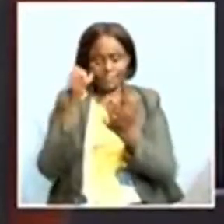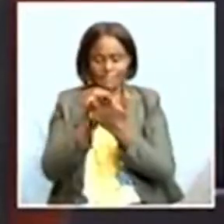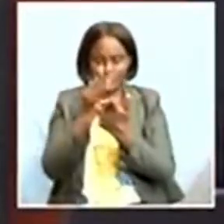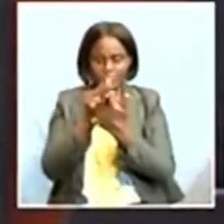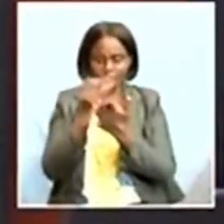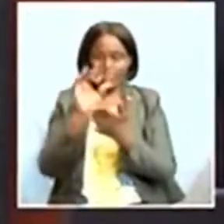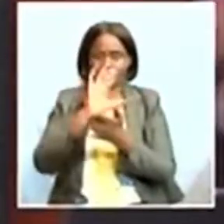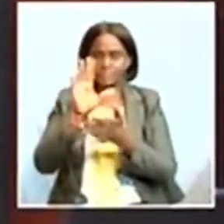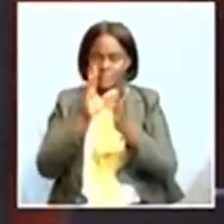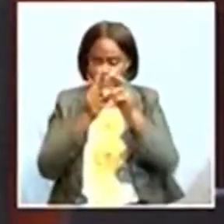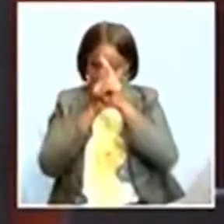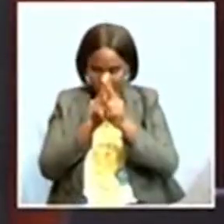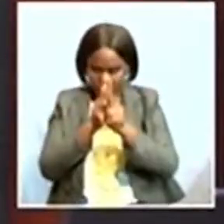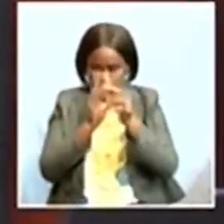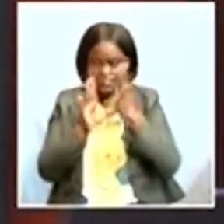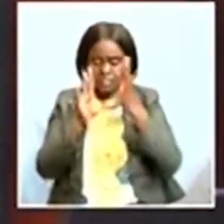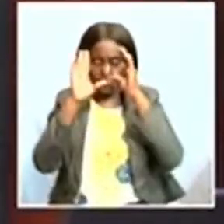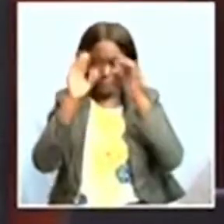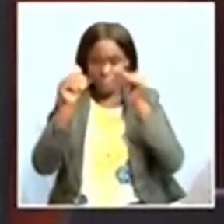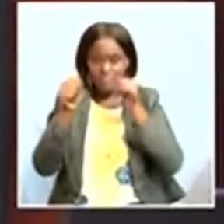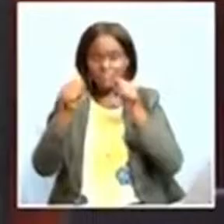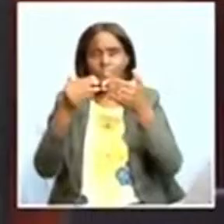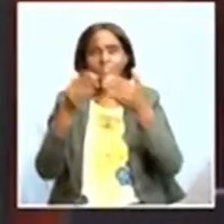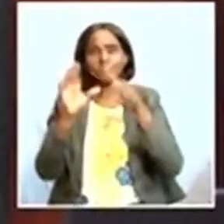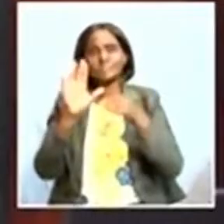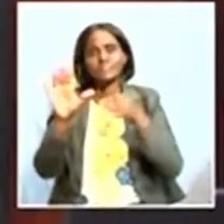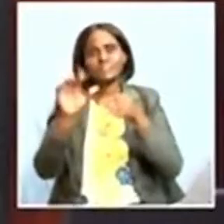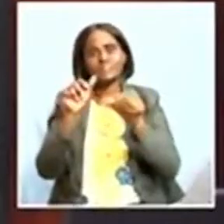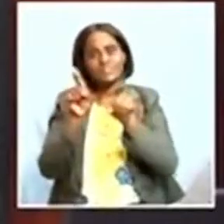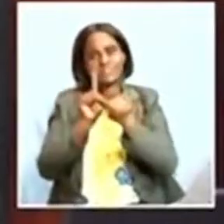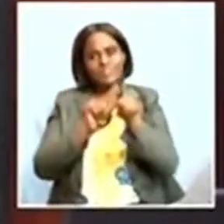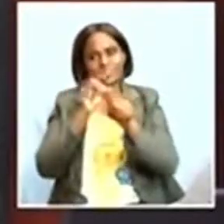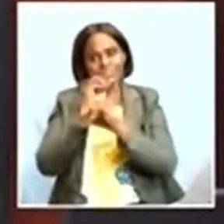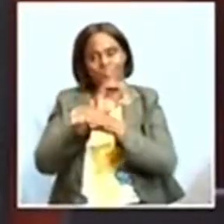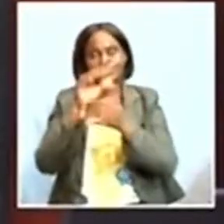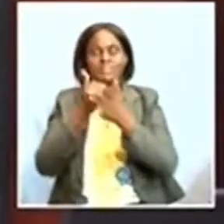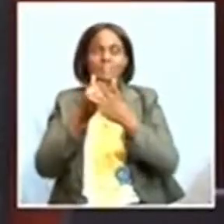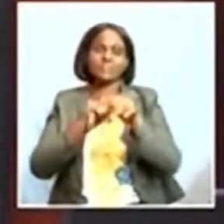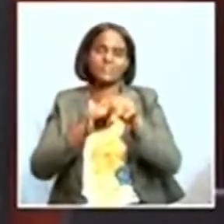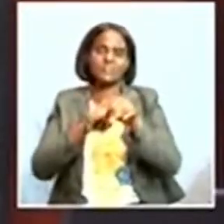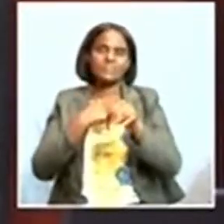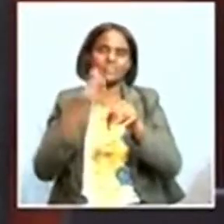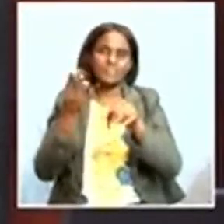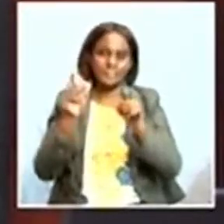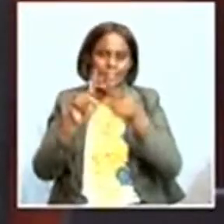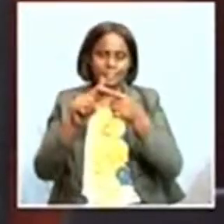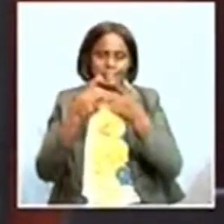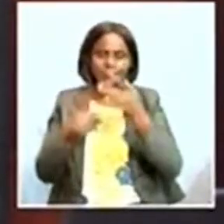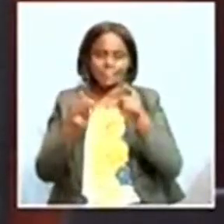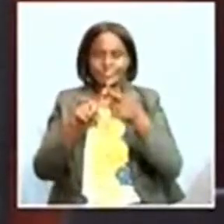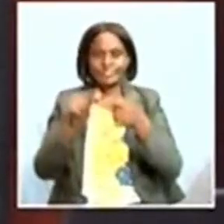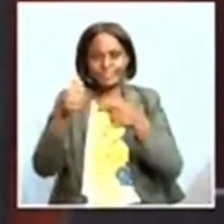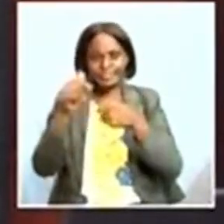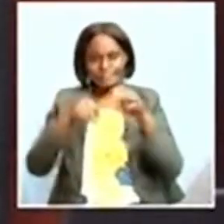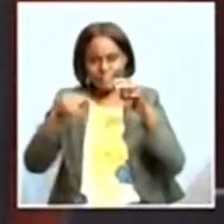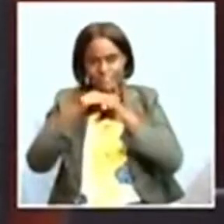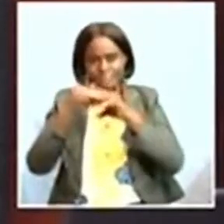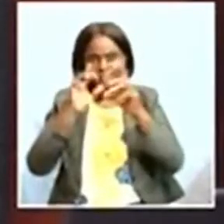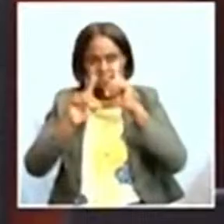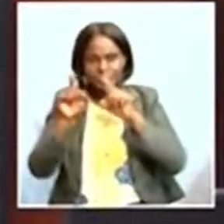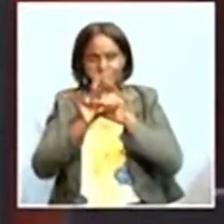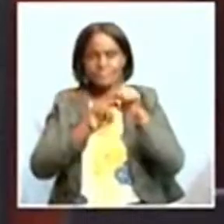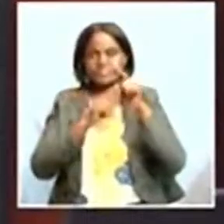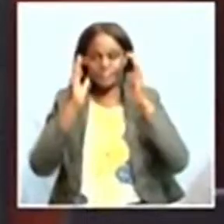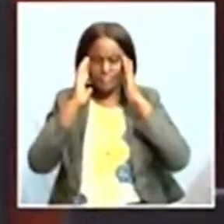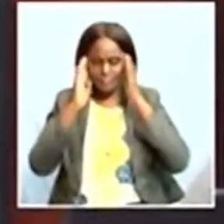Her Honor the Vice President is open, is available at all times to be engaged, and you bring